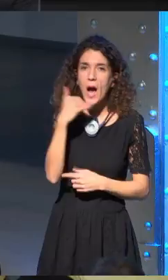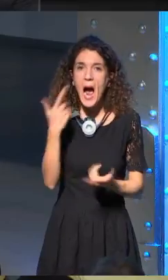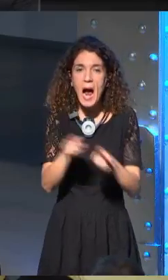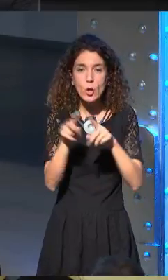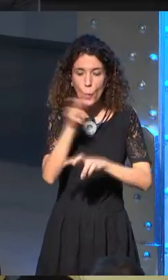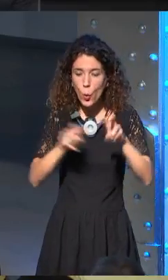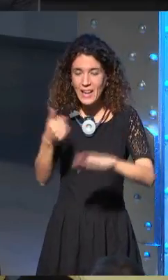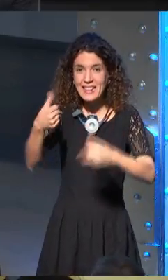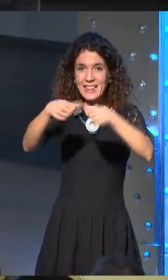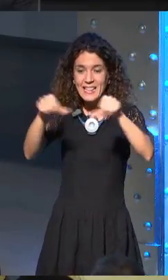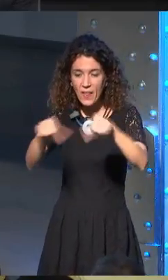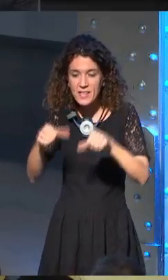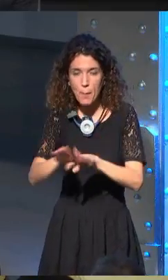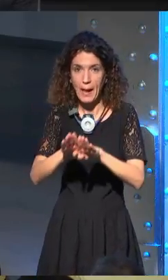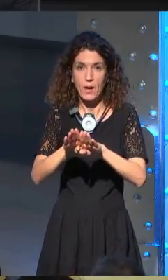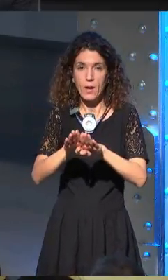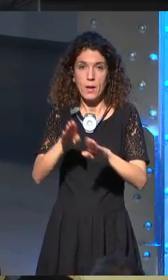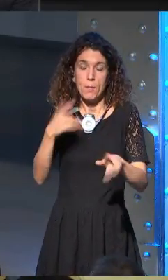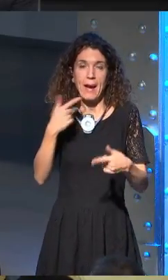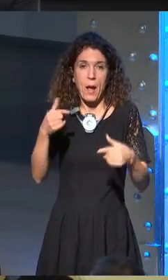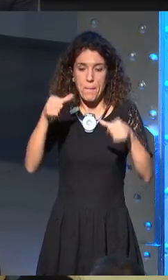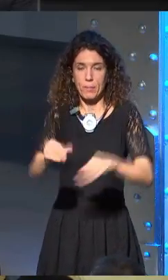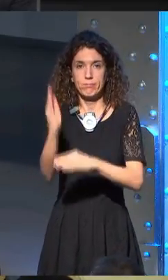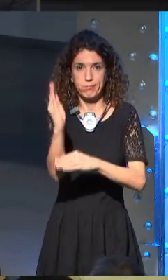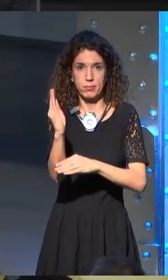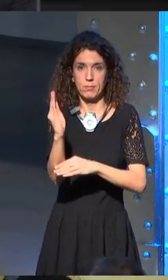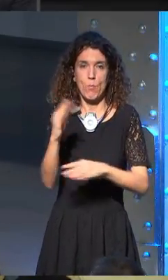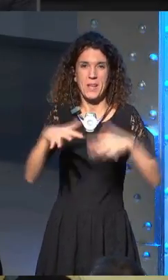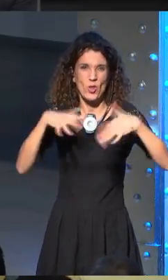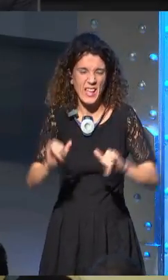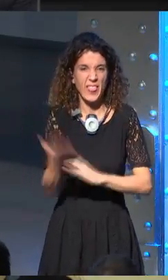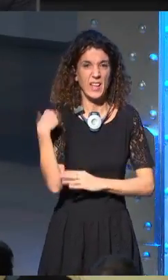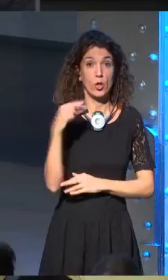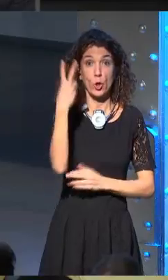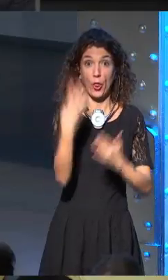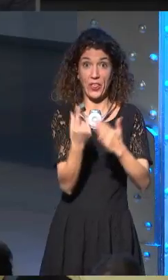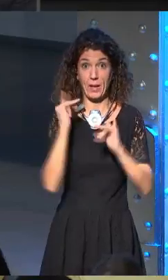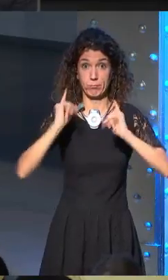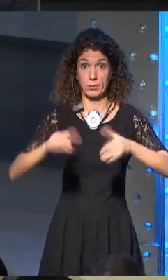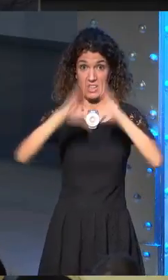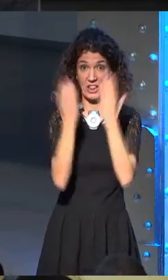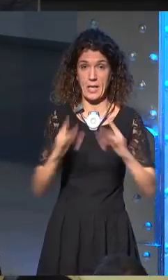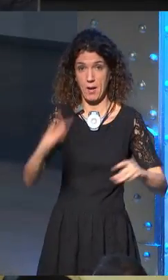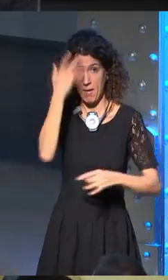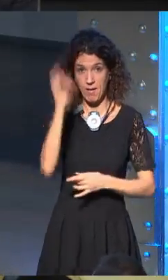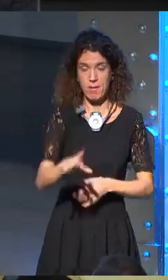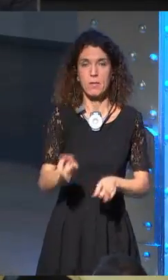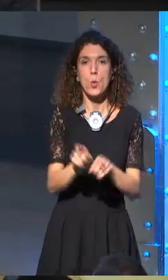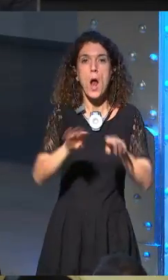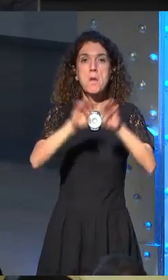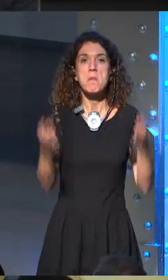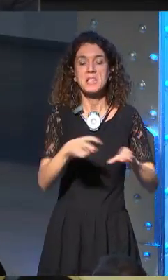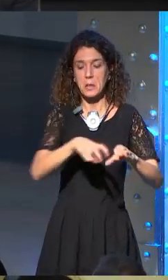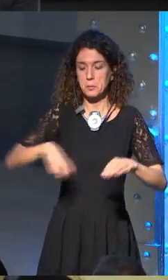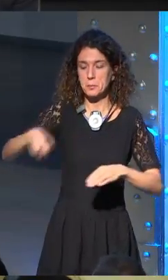to hold it in place. I've been back on Earth for 48 hours. I push back from the table and struggle to stand